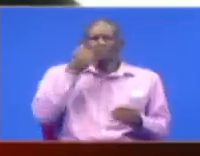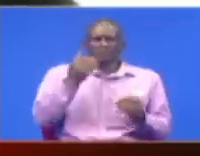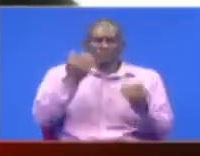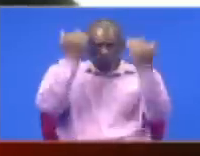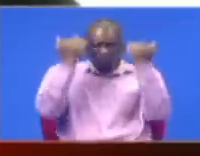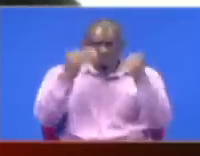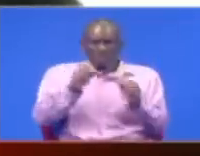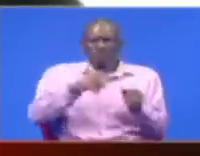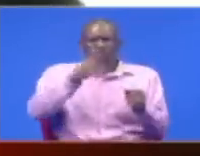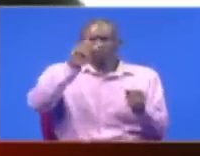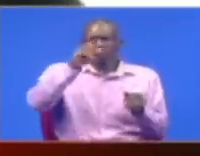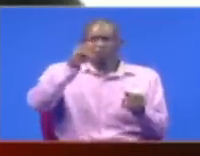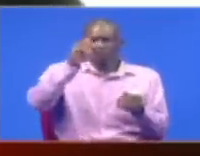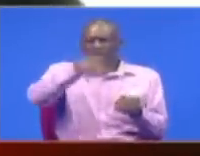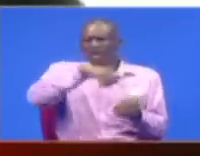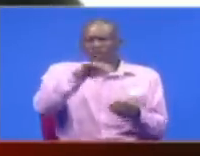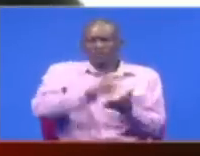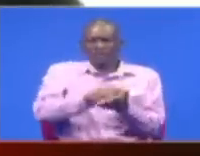call it a day.